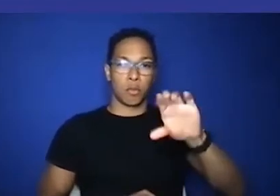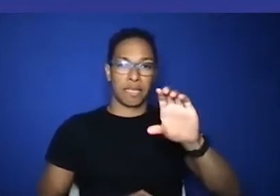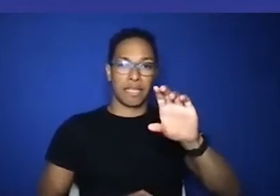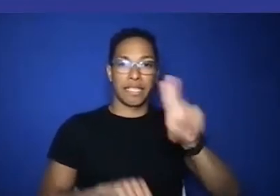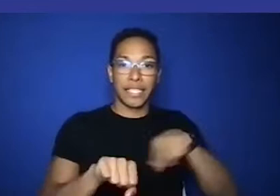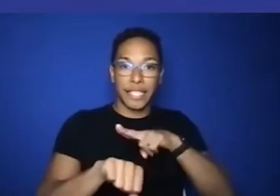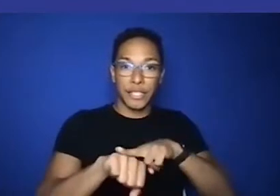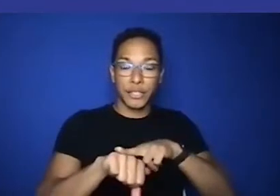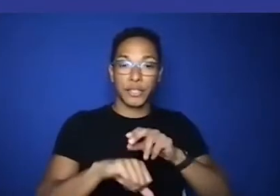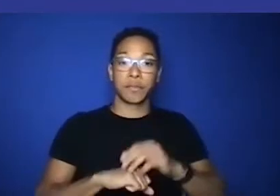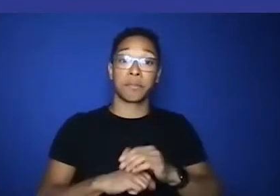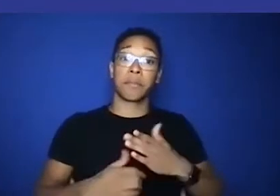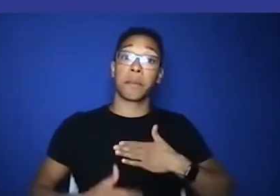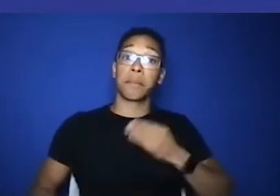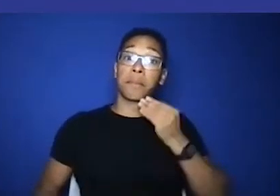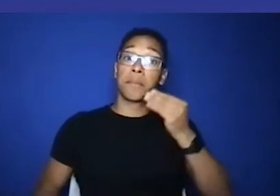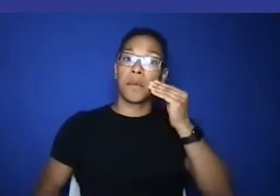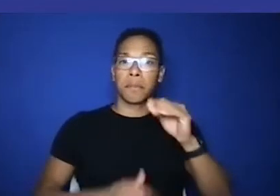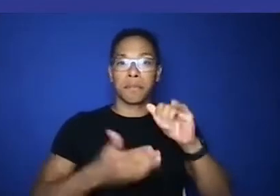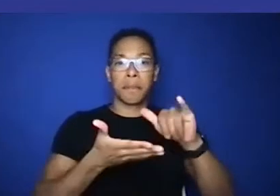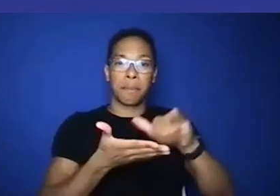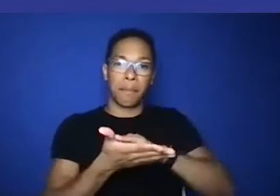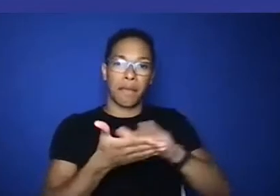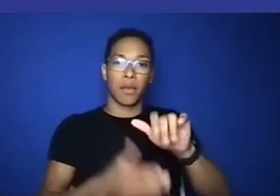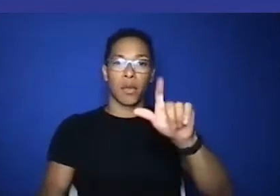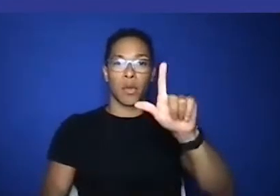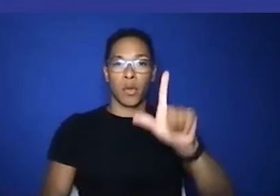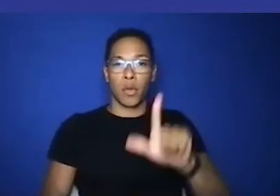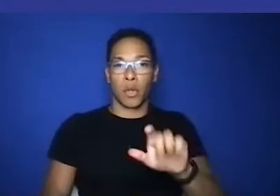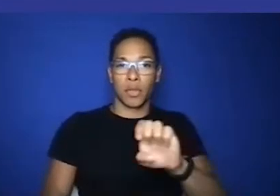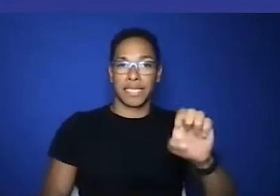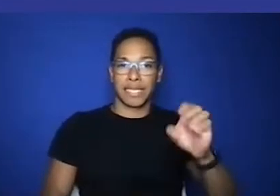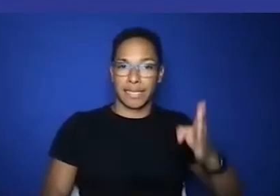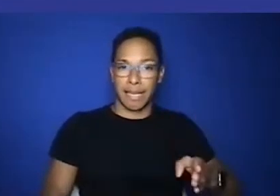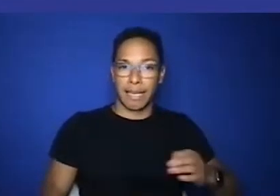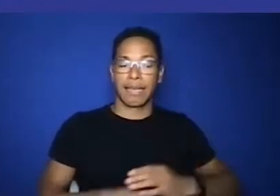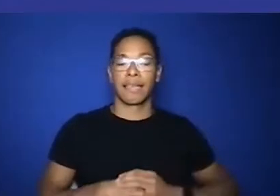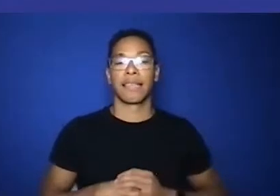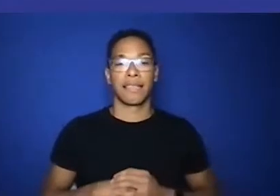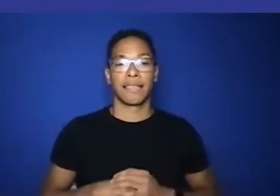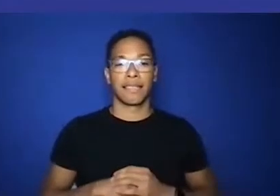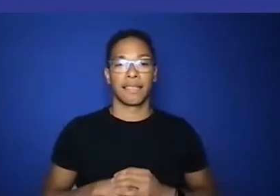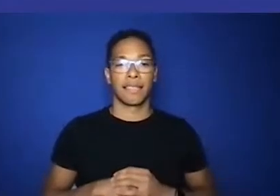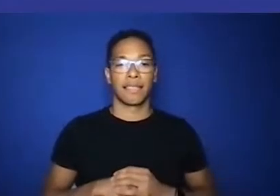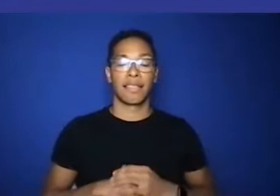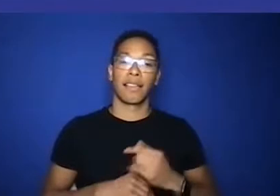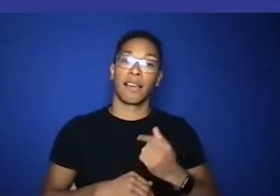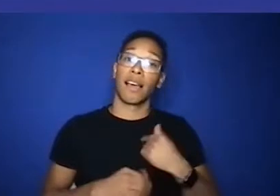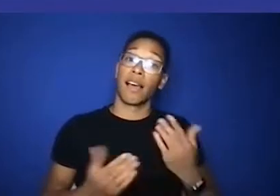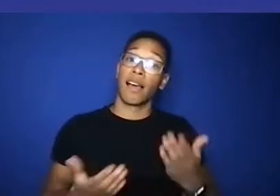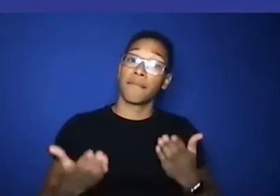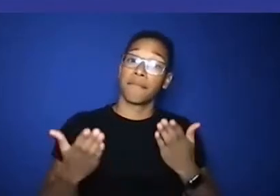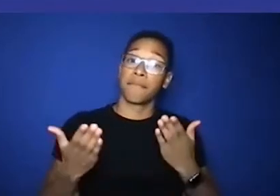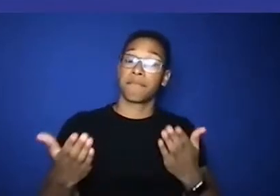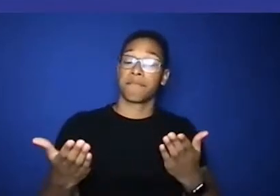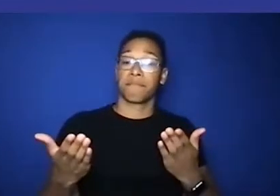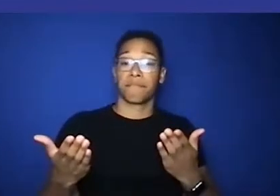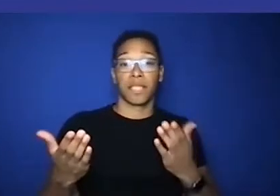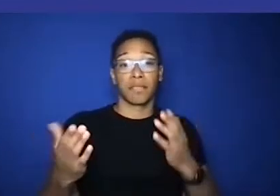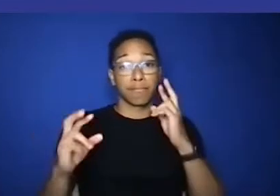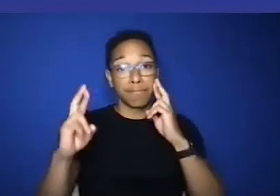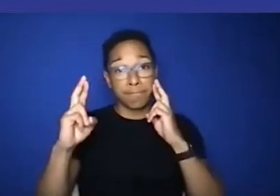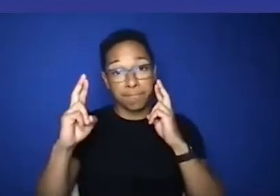East Side of Mannahatta here in Lenape-Hoking, and I offer my